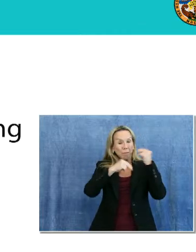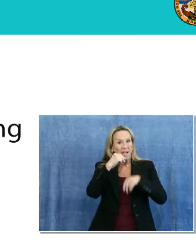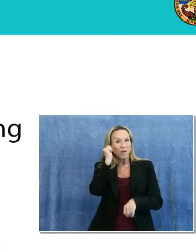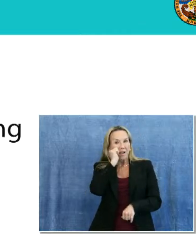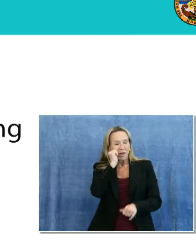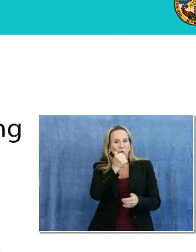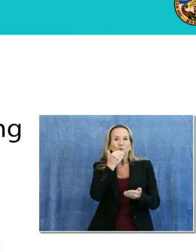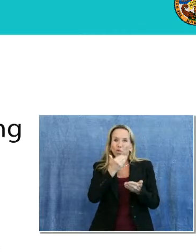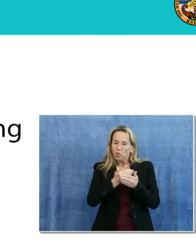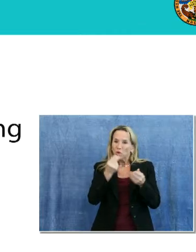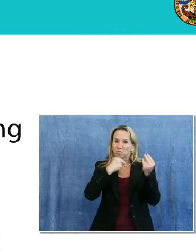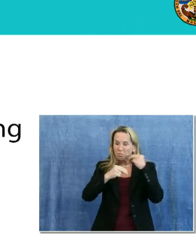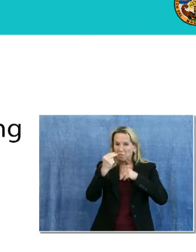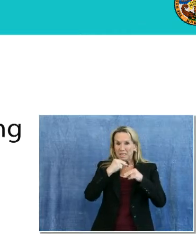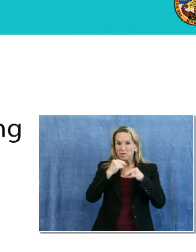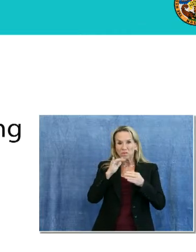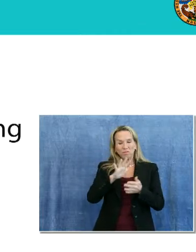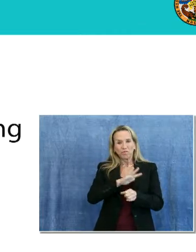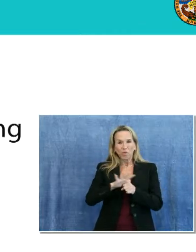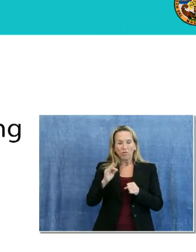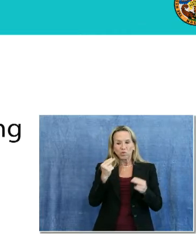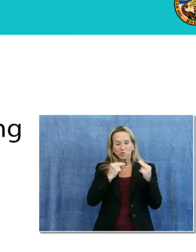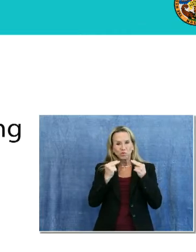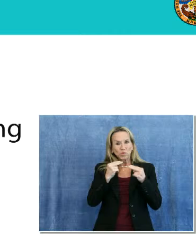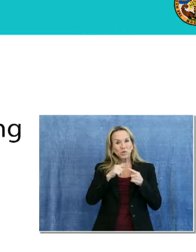2,000 eligible homebound seniors.